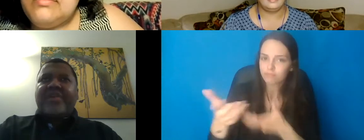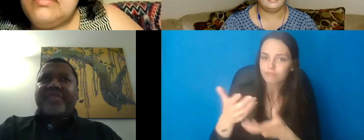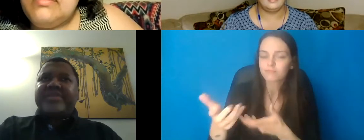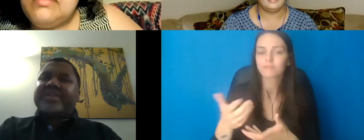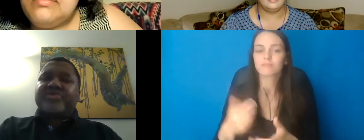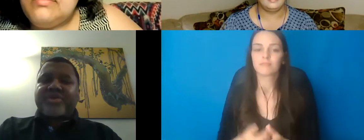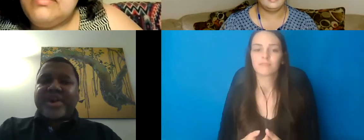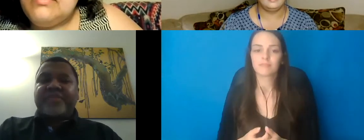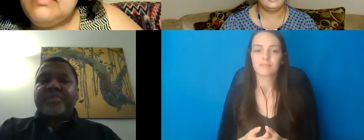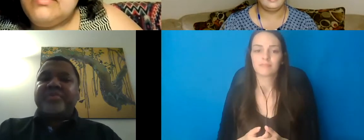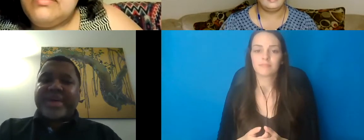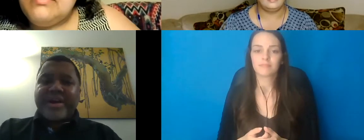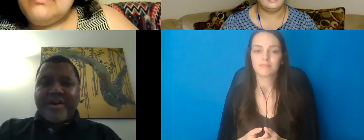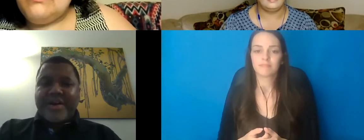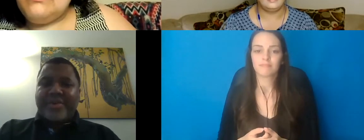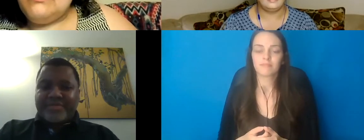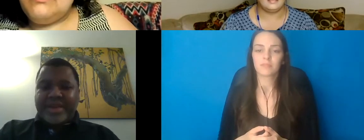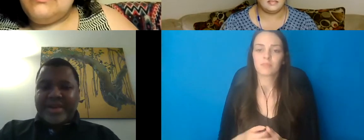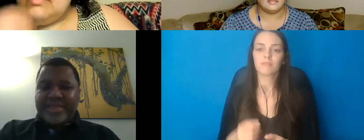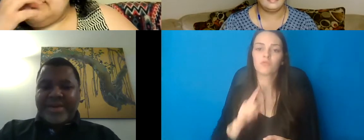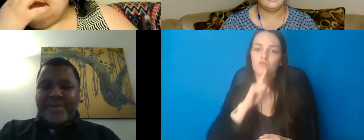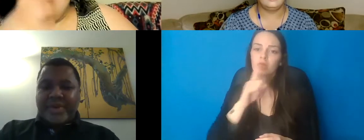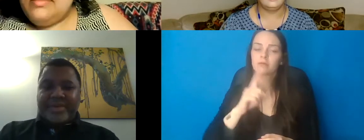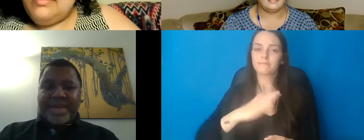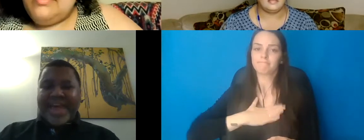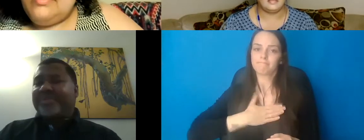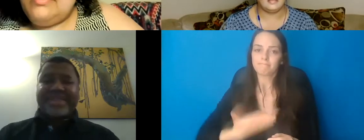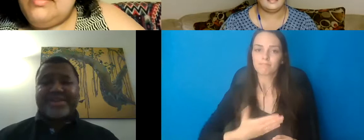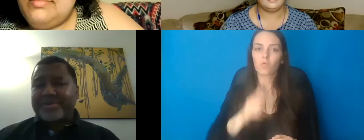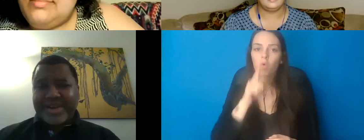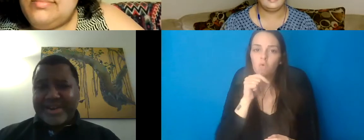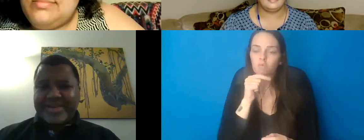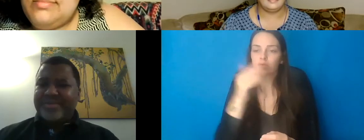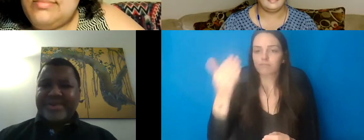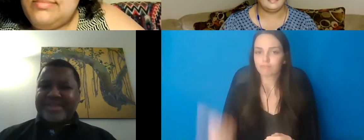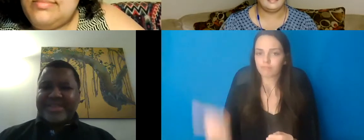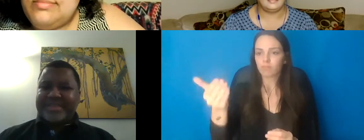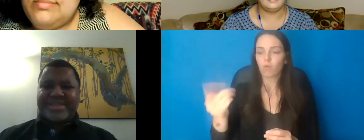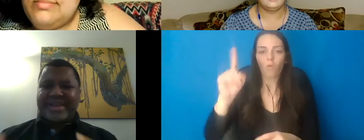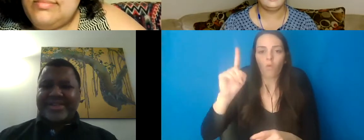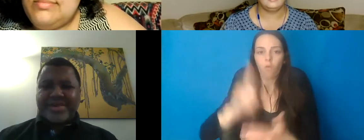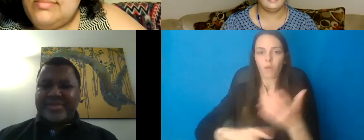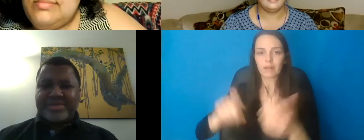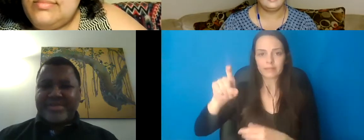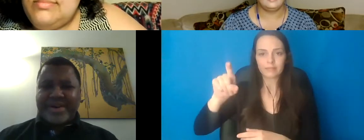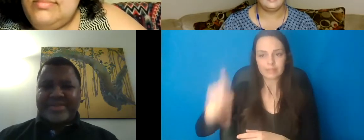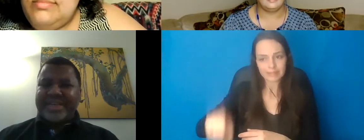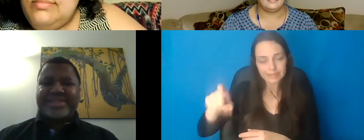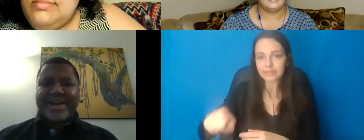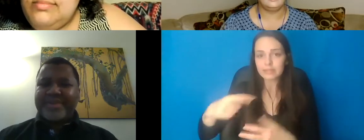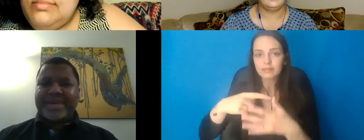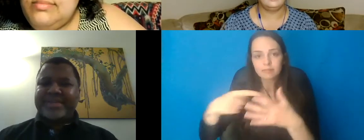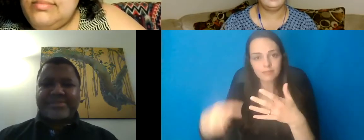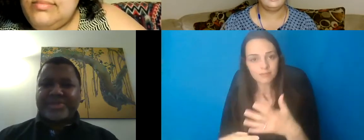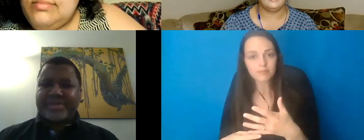the authentic story of who they are and what they need in that moment and what they don't need. One of the things that I talk with students about is